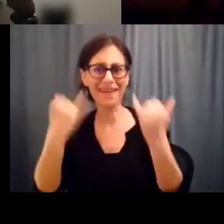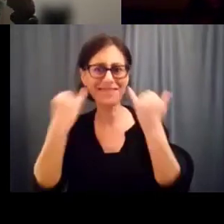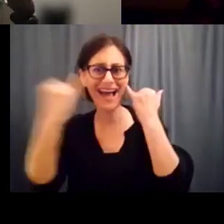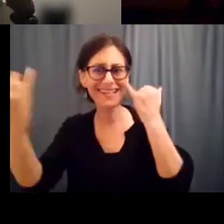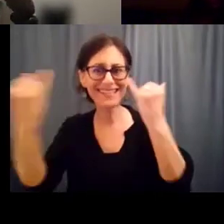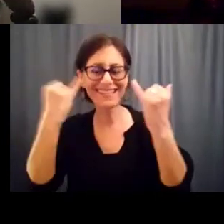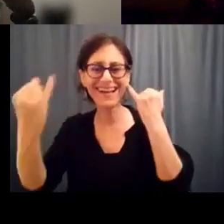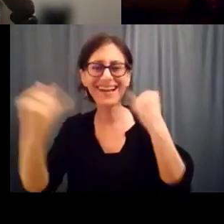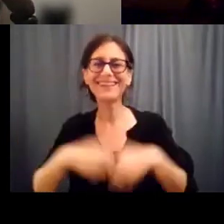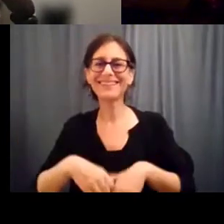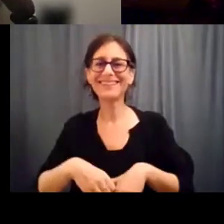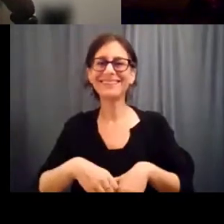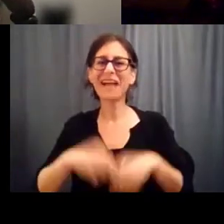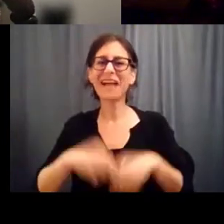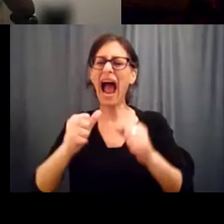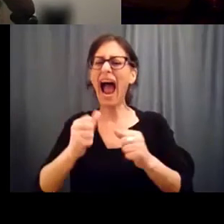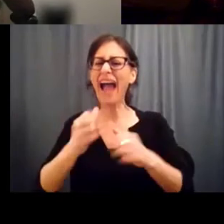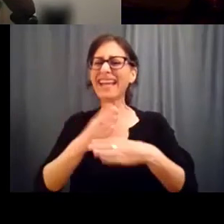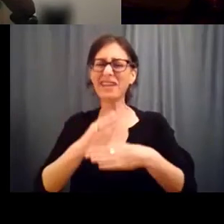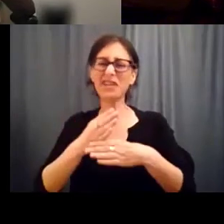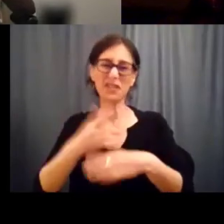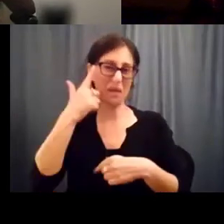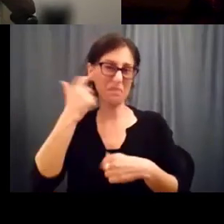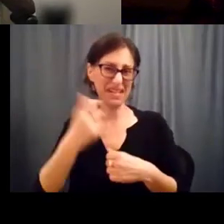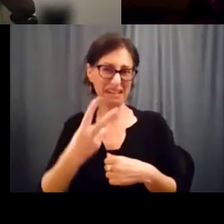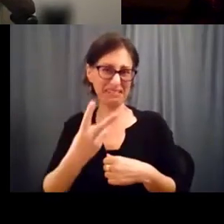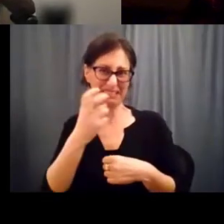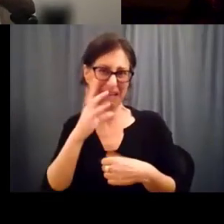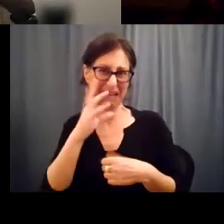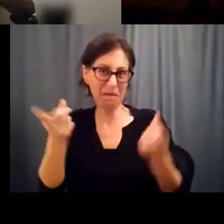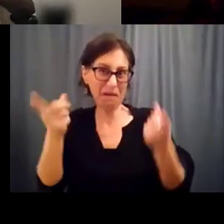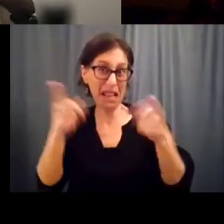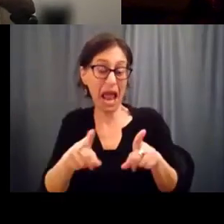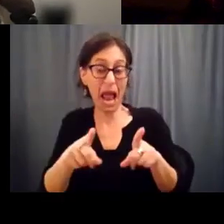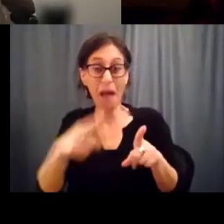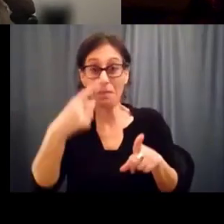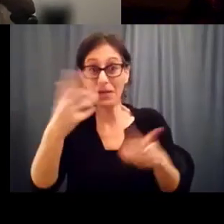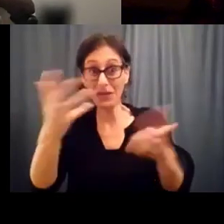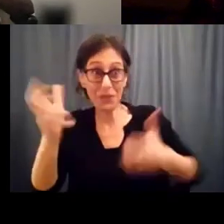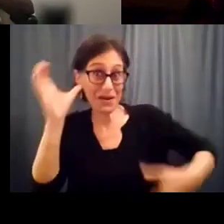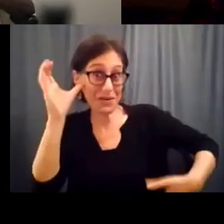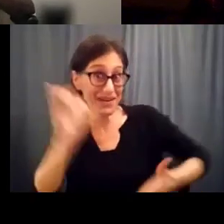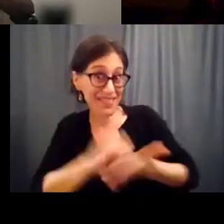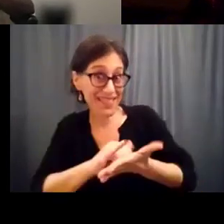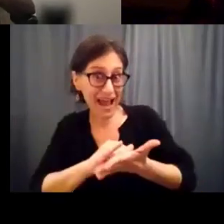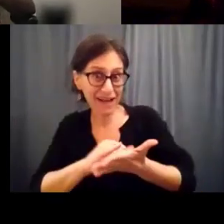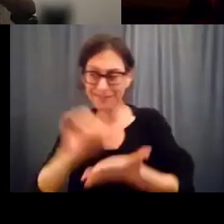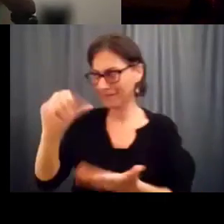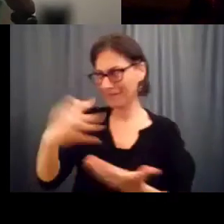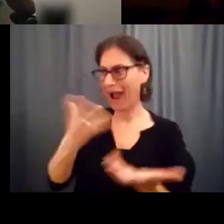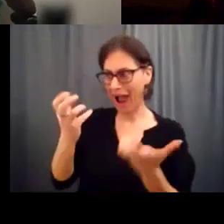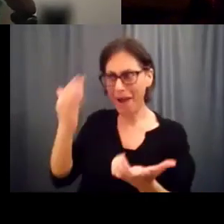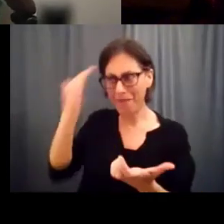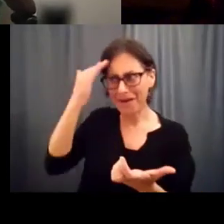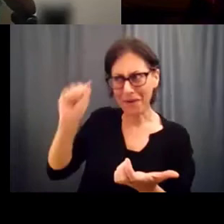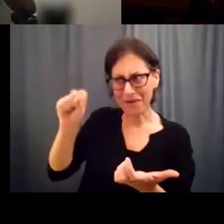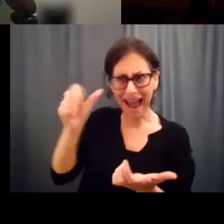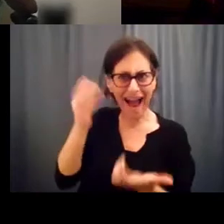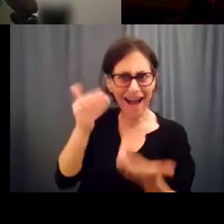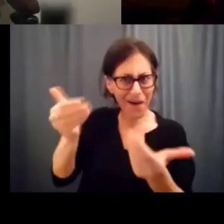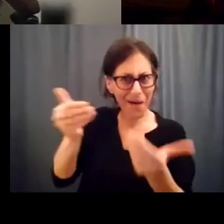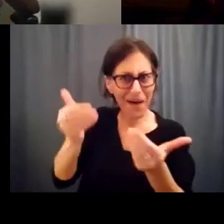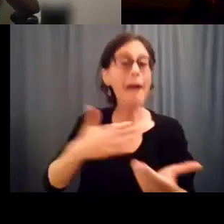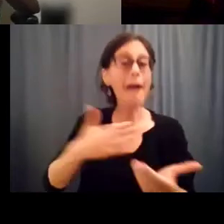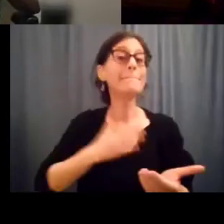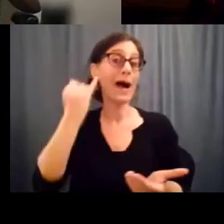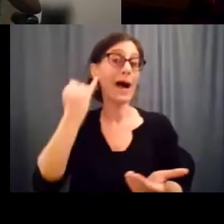I think I can share it because I don't think it's gonna really go. But would you guys like to hear it? I want to hear it. Yeah. So my